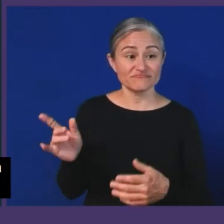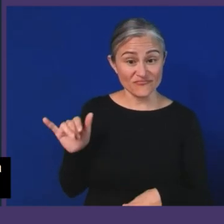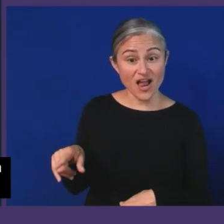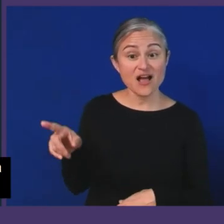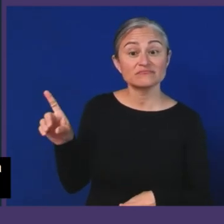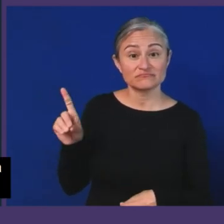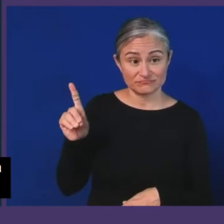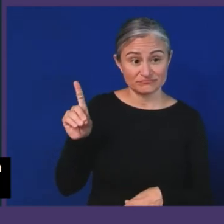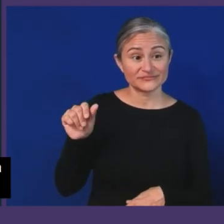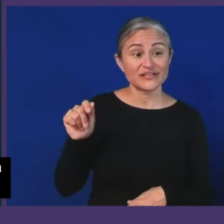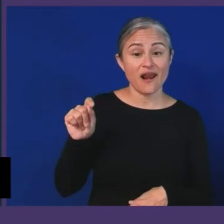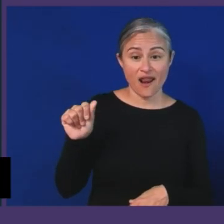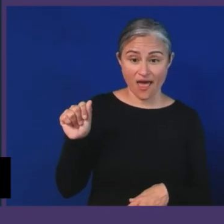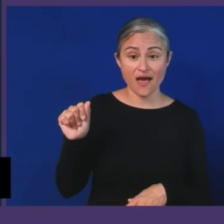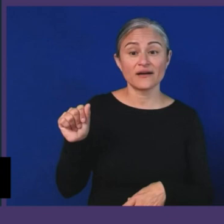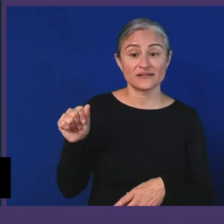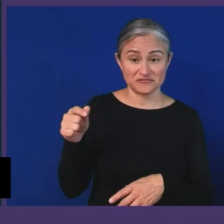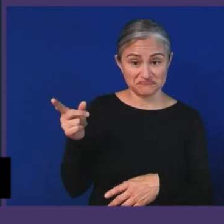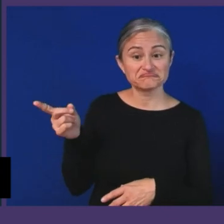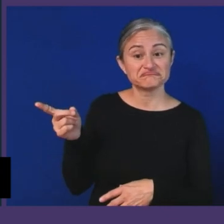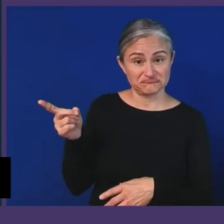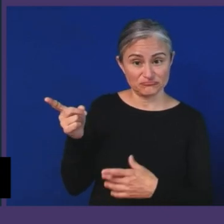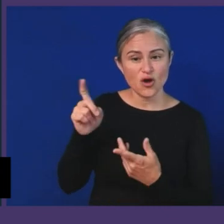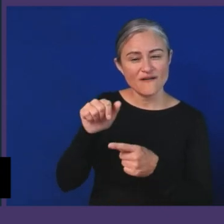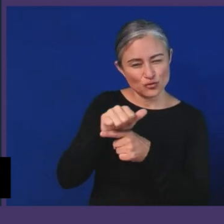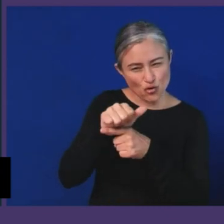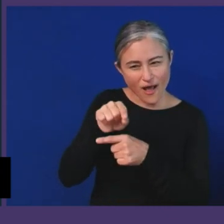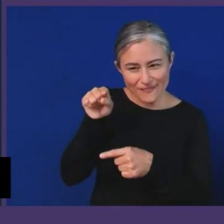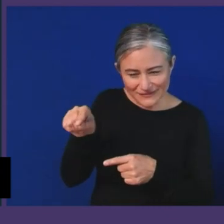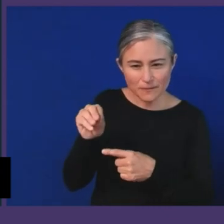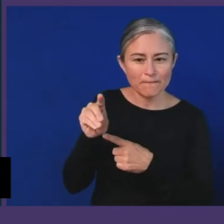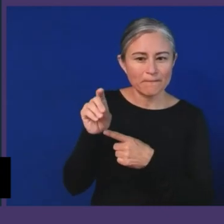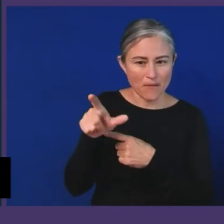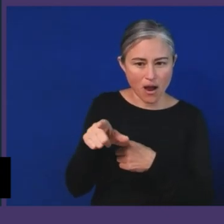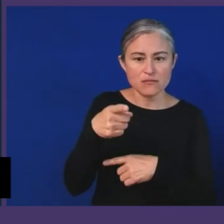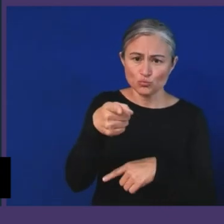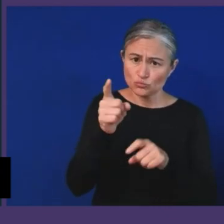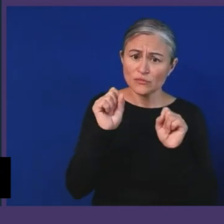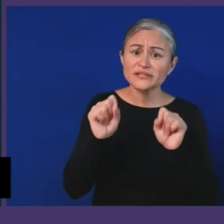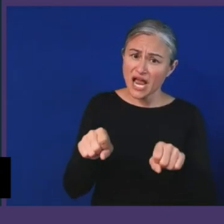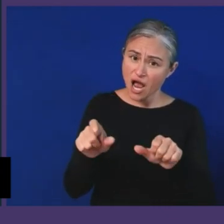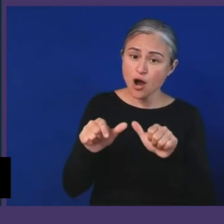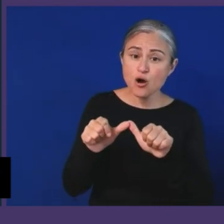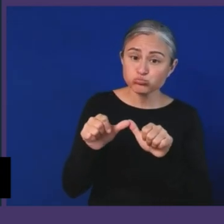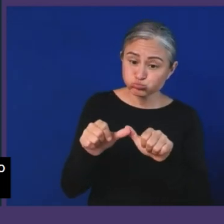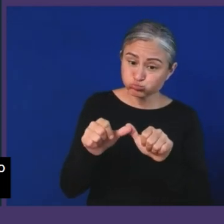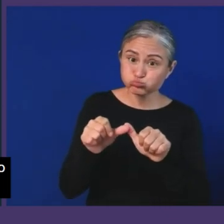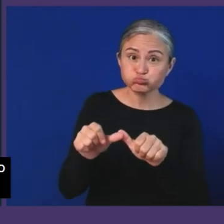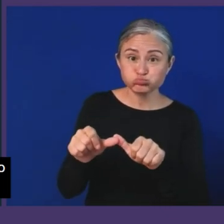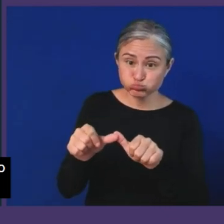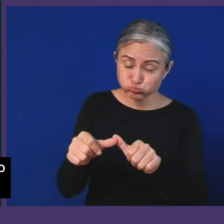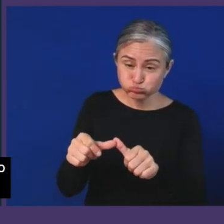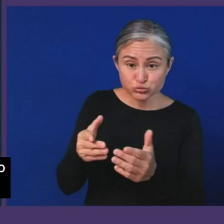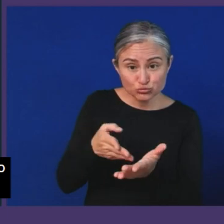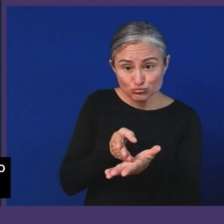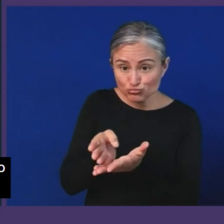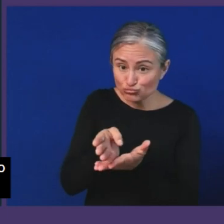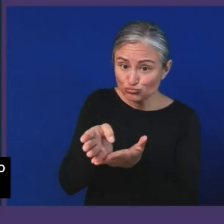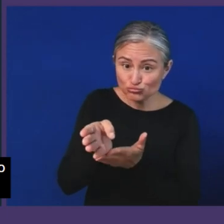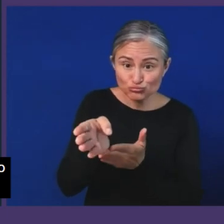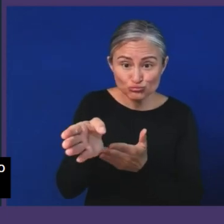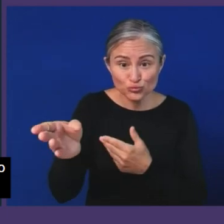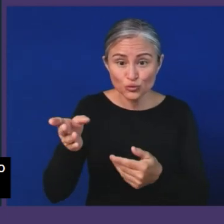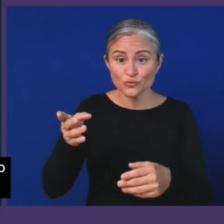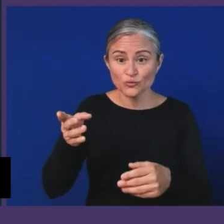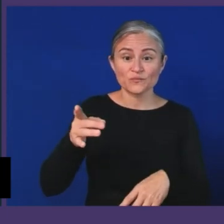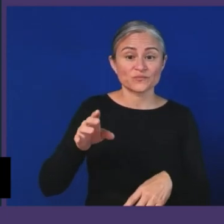extent. Now, you can actually continue the pipeline from here on and go into RLHF, reinforcement learning from human feedback,